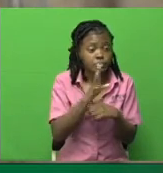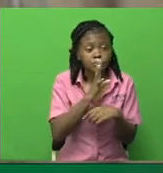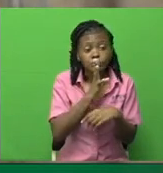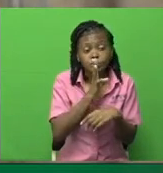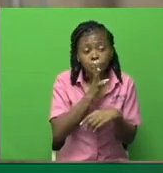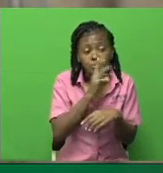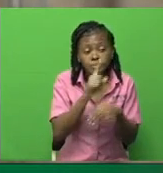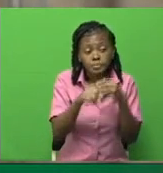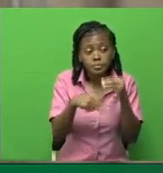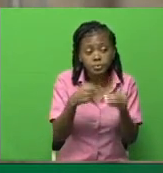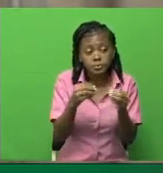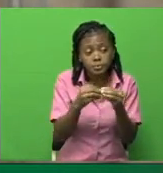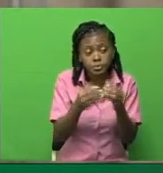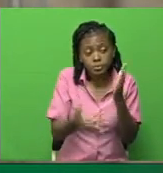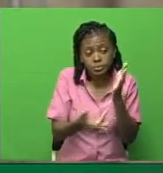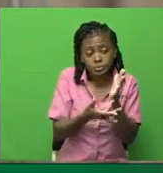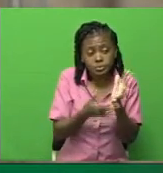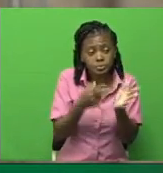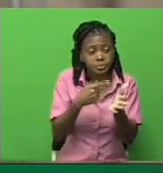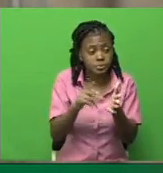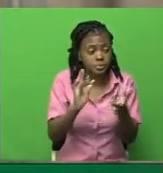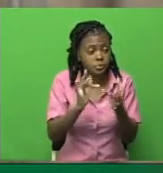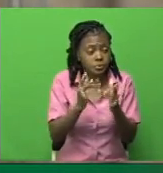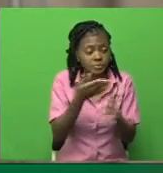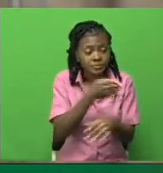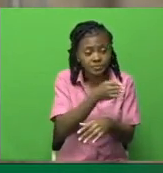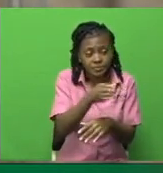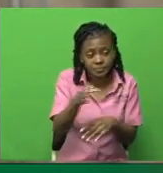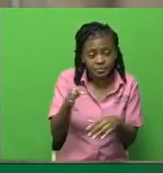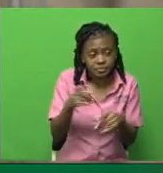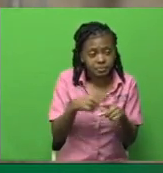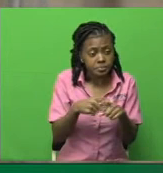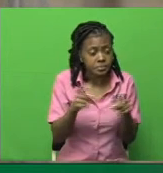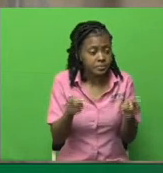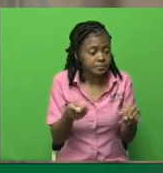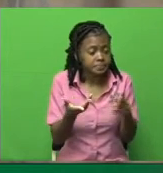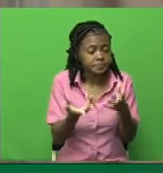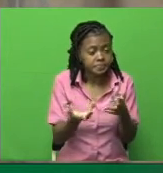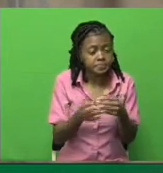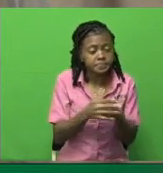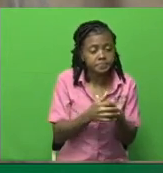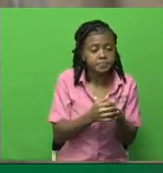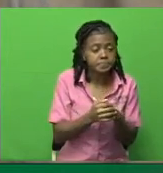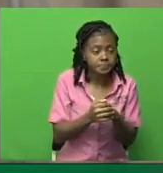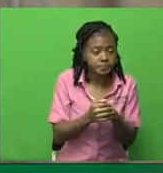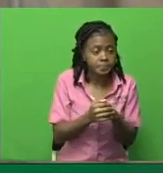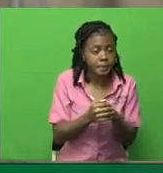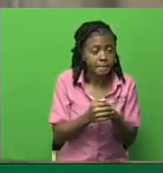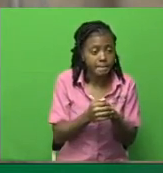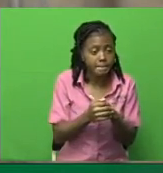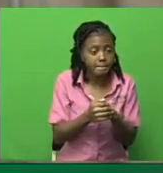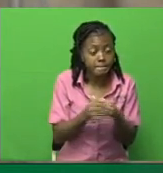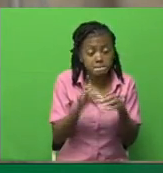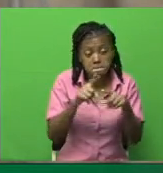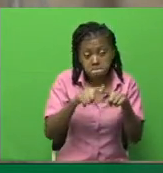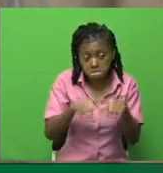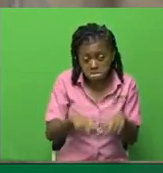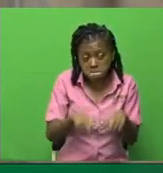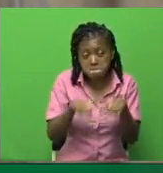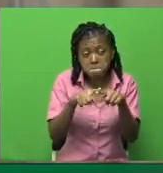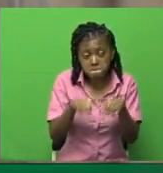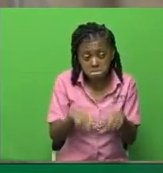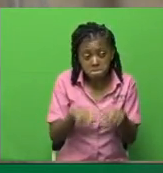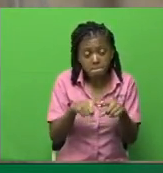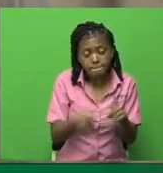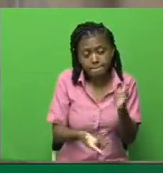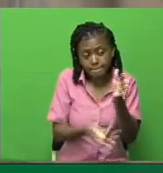and fintech and all these things is dependent Madam speaker on his software and